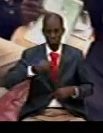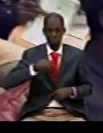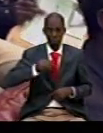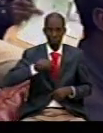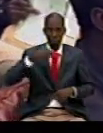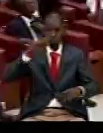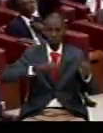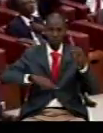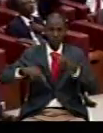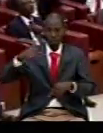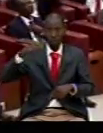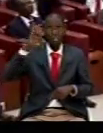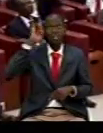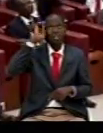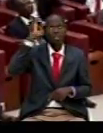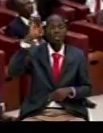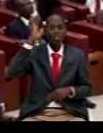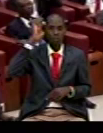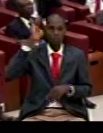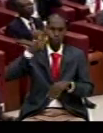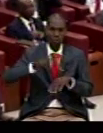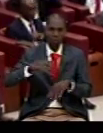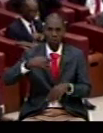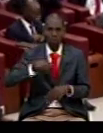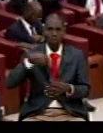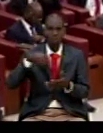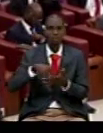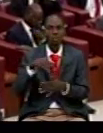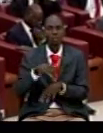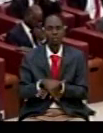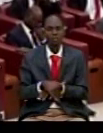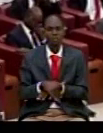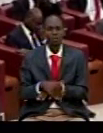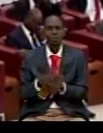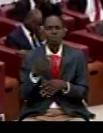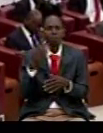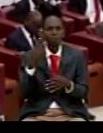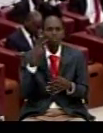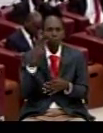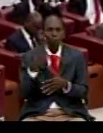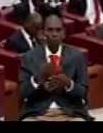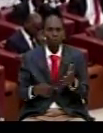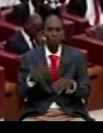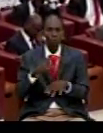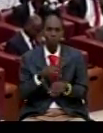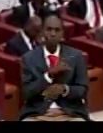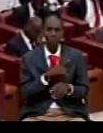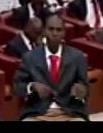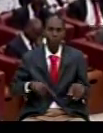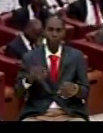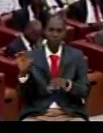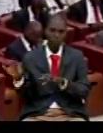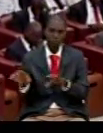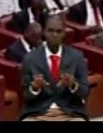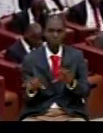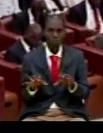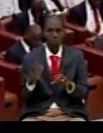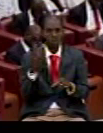Me, he will touch me tonight. Look at what the touch of the Lord does. We're looking at Genesis